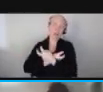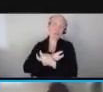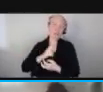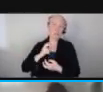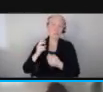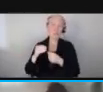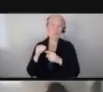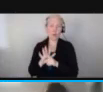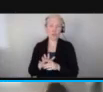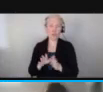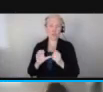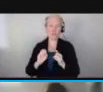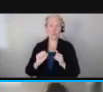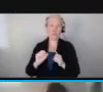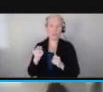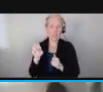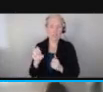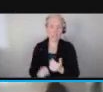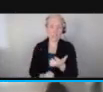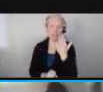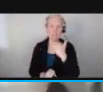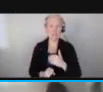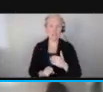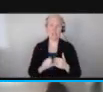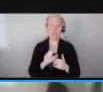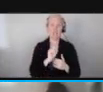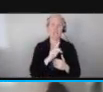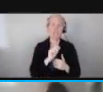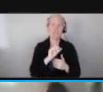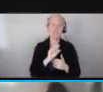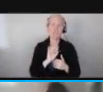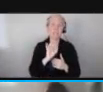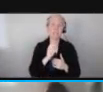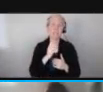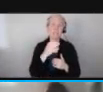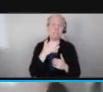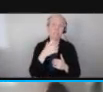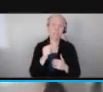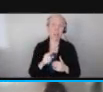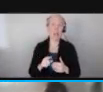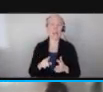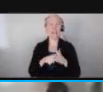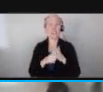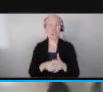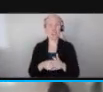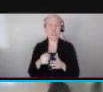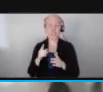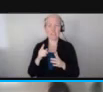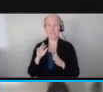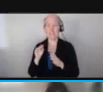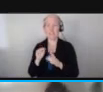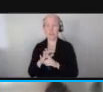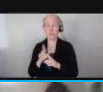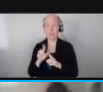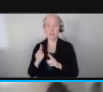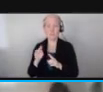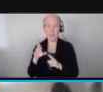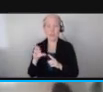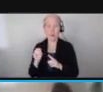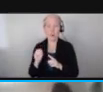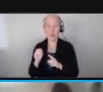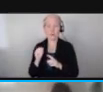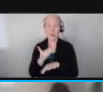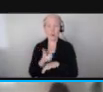SANS, the spaceflight associated neuromolecular syndrome, exposure to microgravity, decompression sickness,